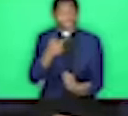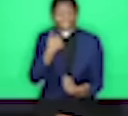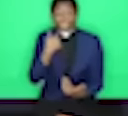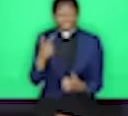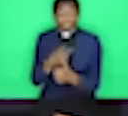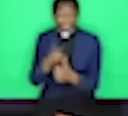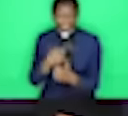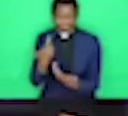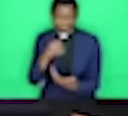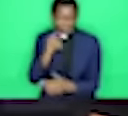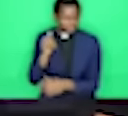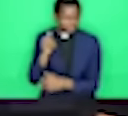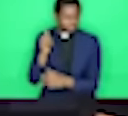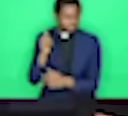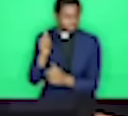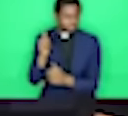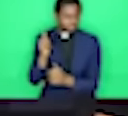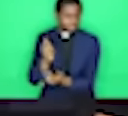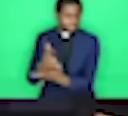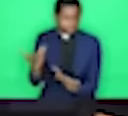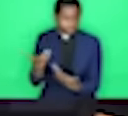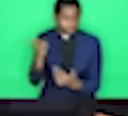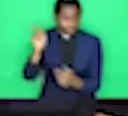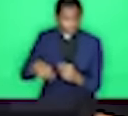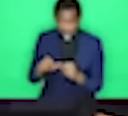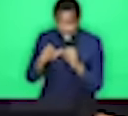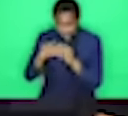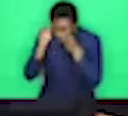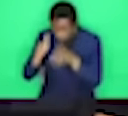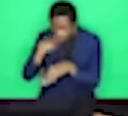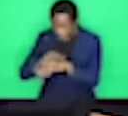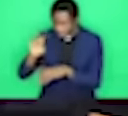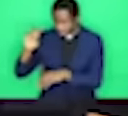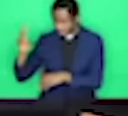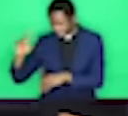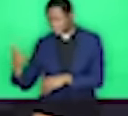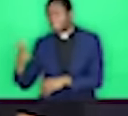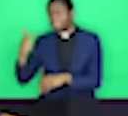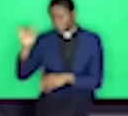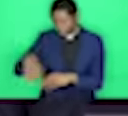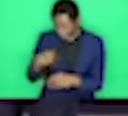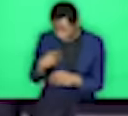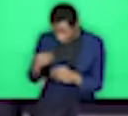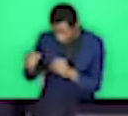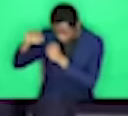have gone beyond the first stanza. We must dwell more on the second and the